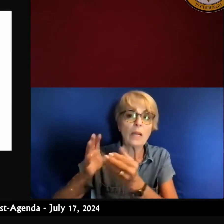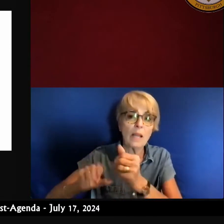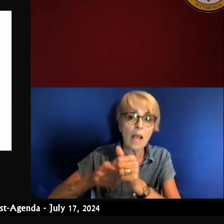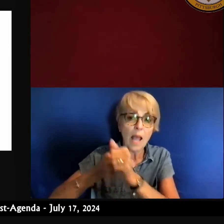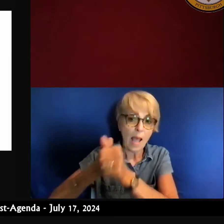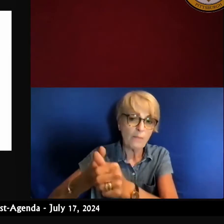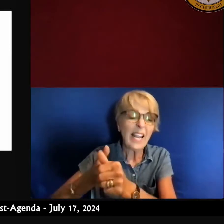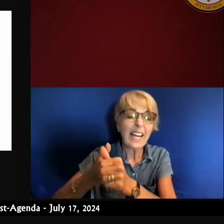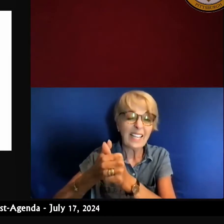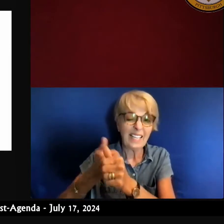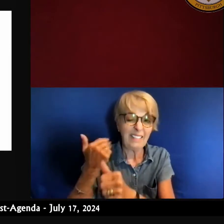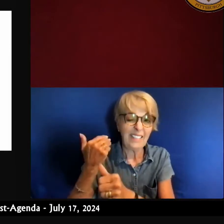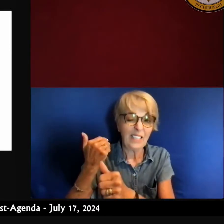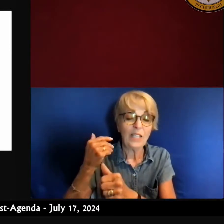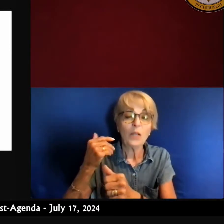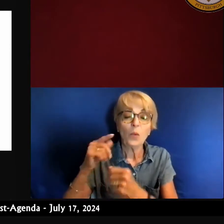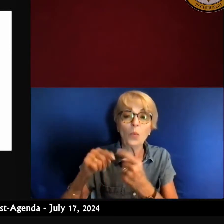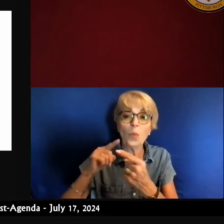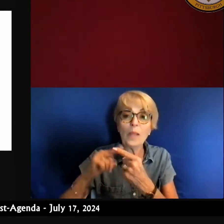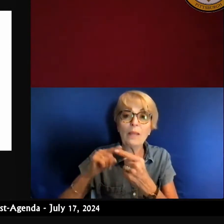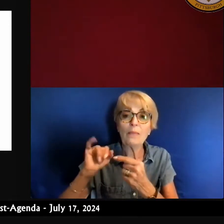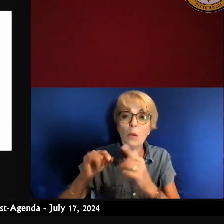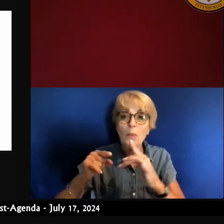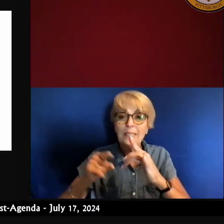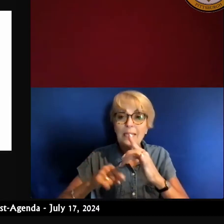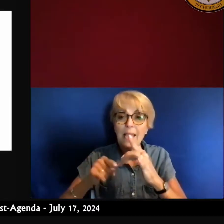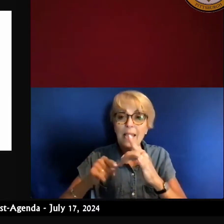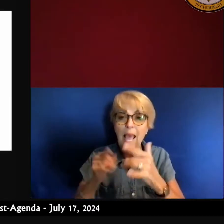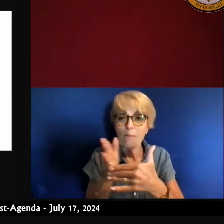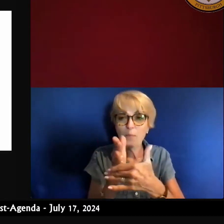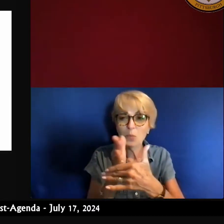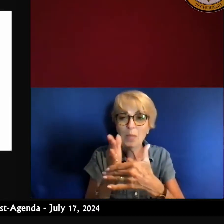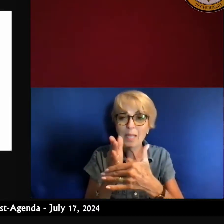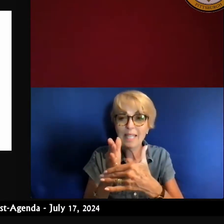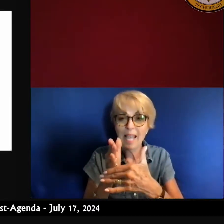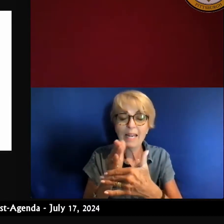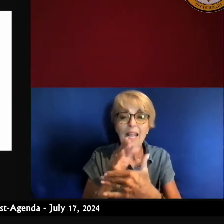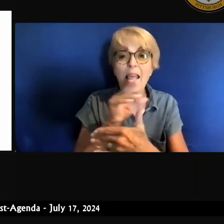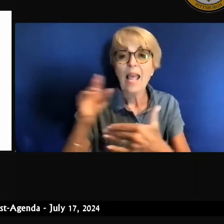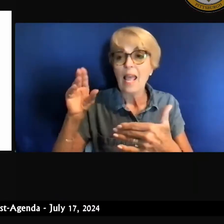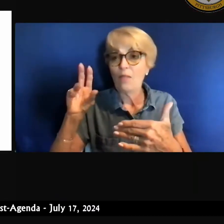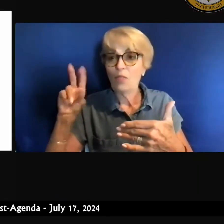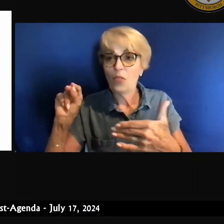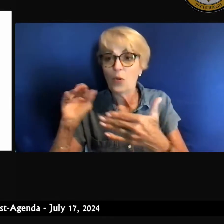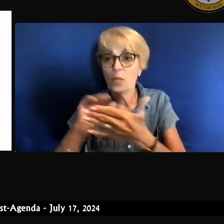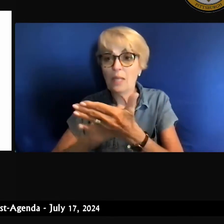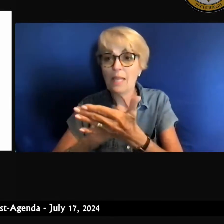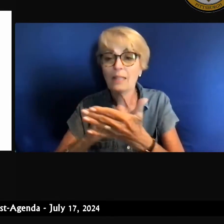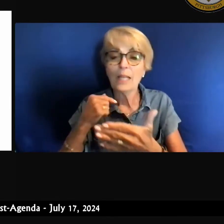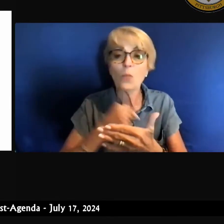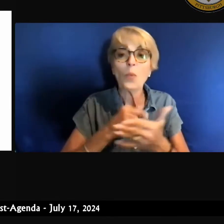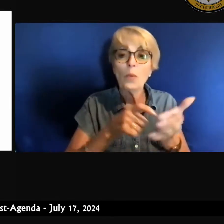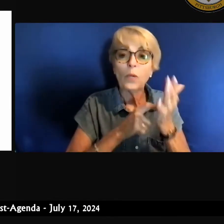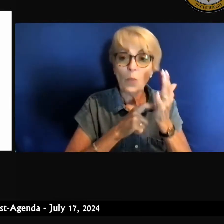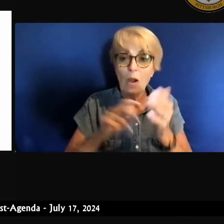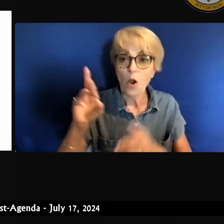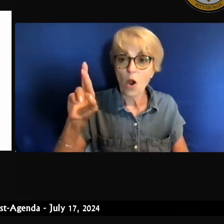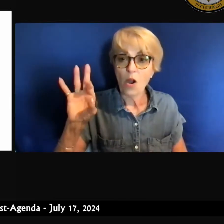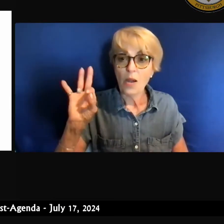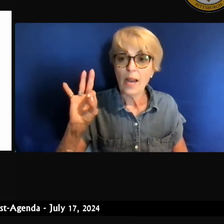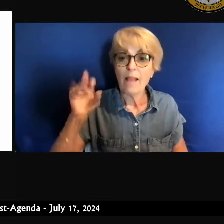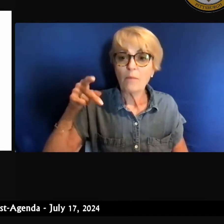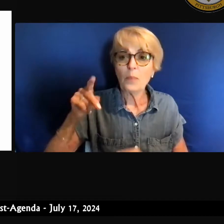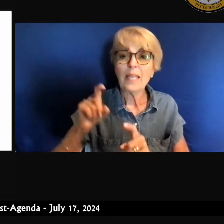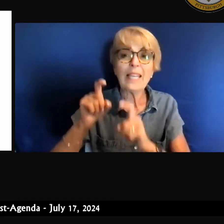between that and the $30,000. So we do require that an RFP be issued for anything